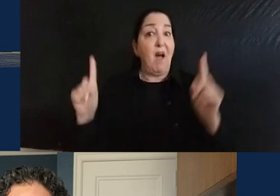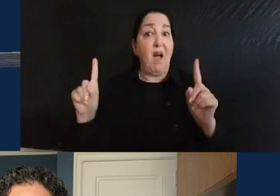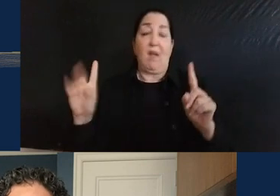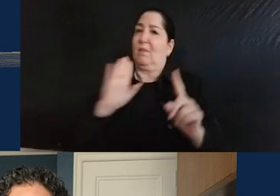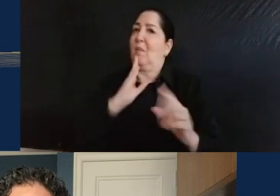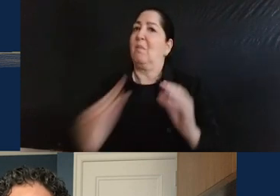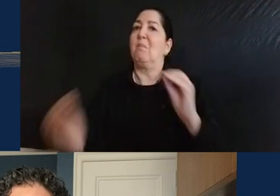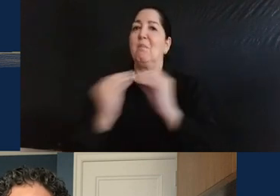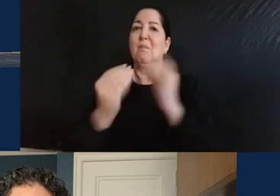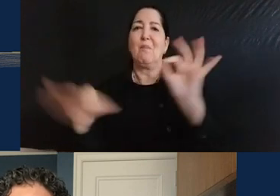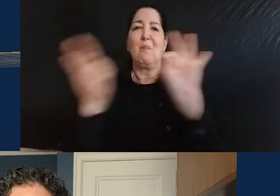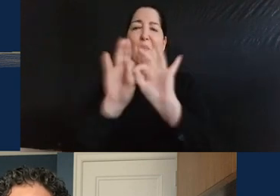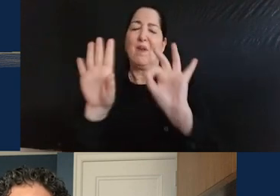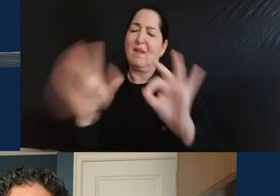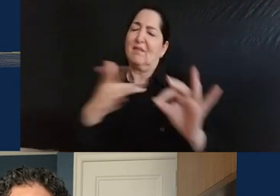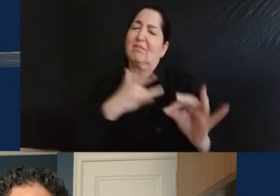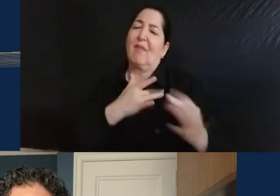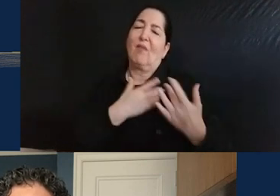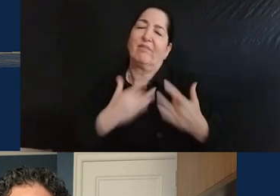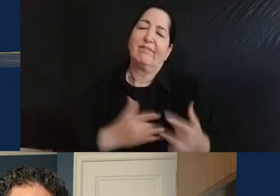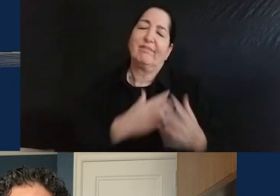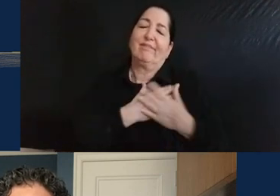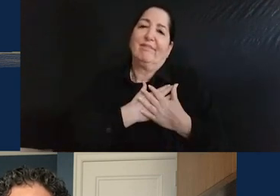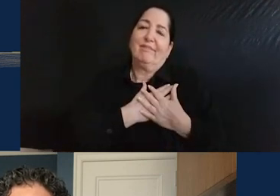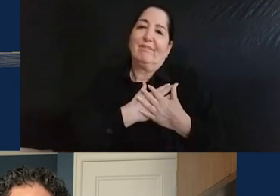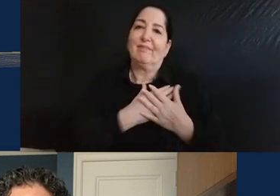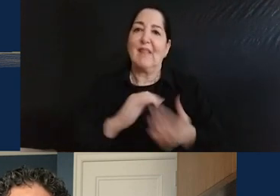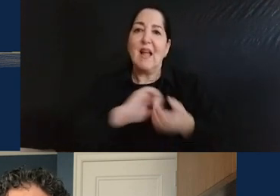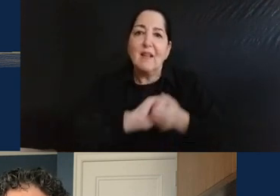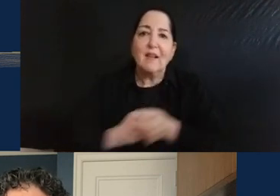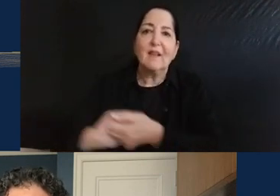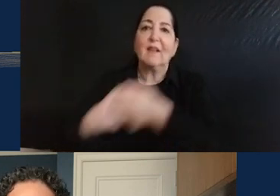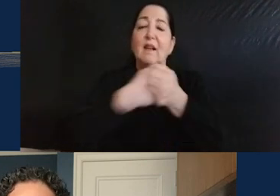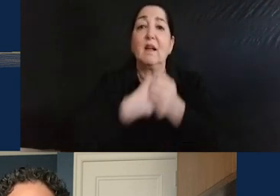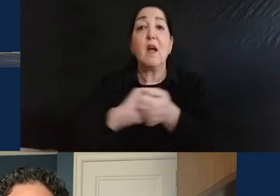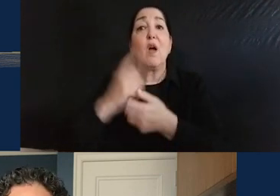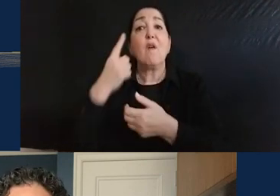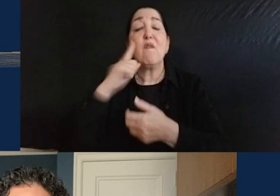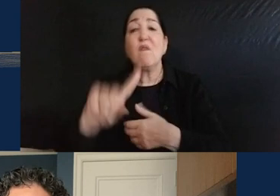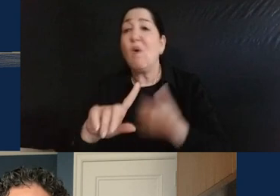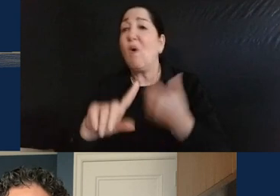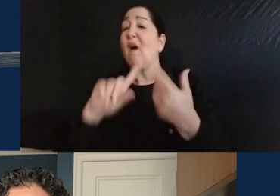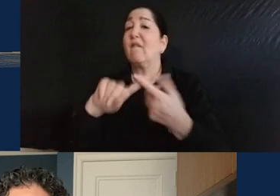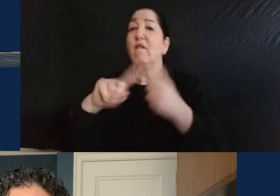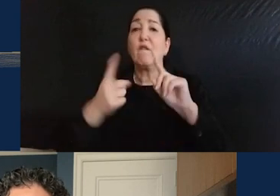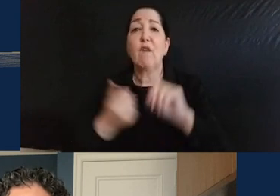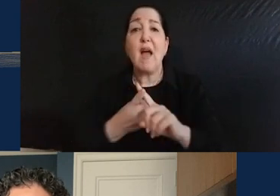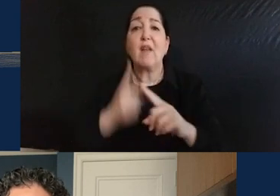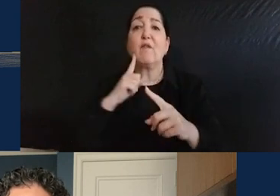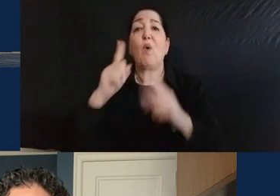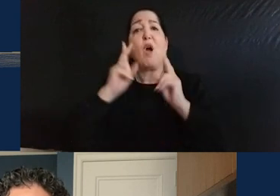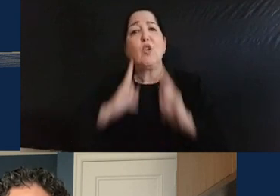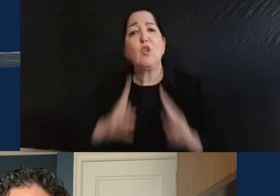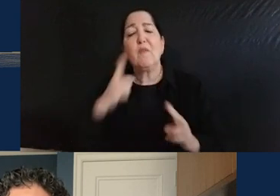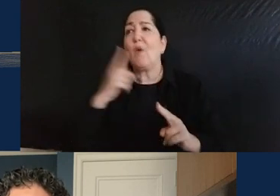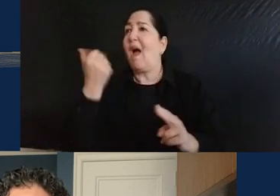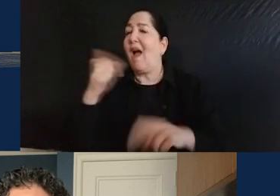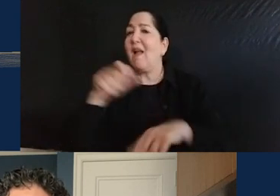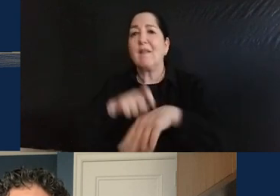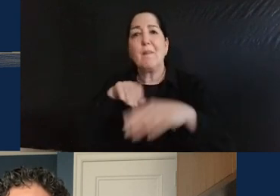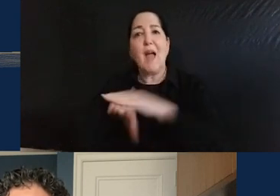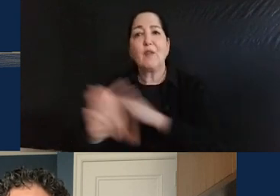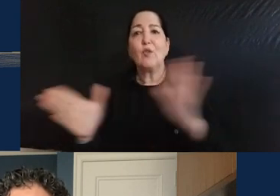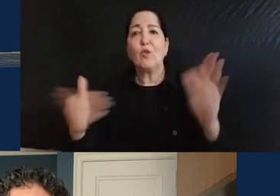nothing compared to the depth of compassion and humanity that he brings as a friend and as a human being to every room that he enters.